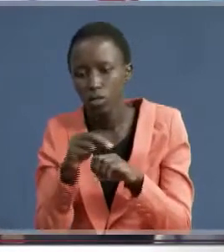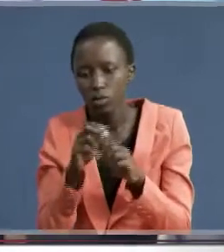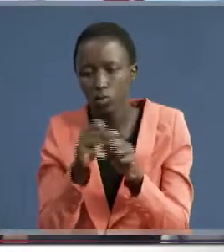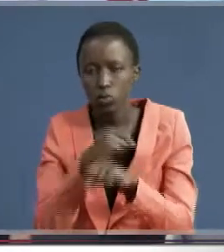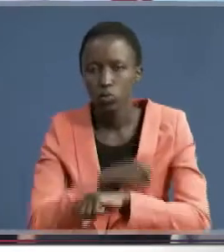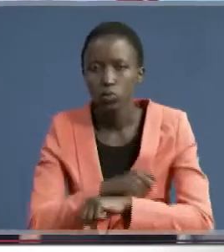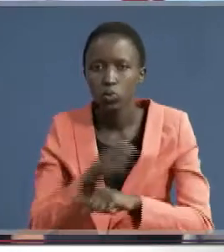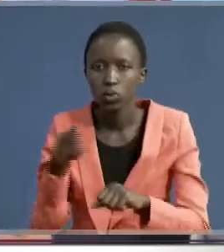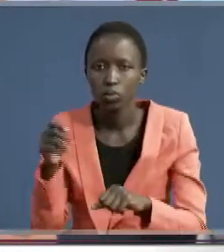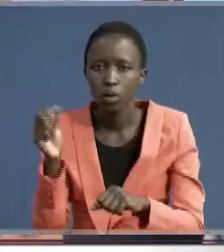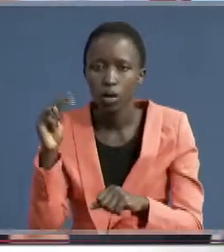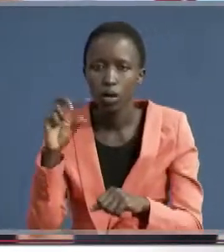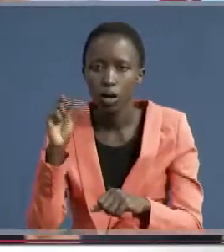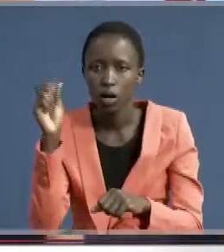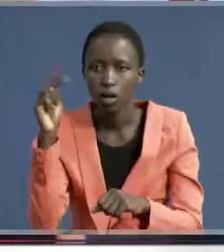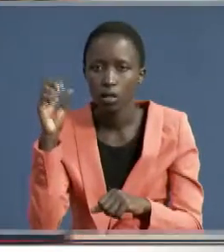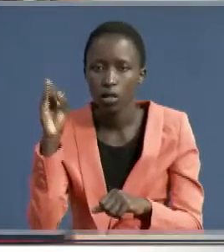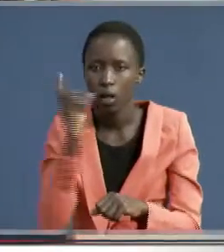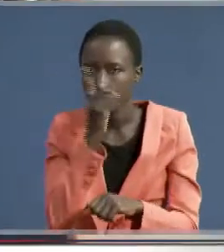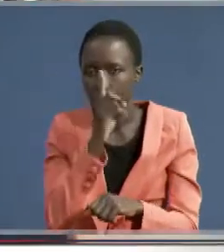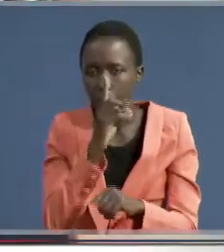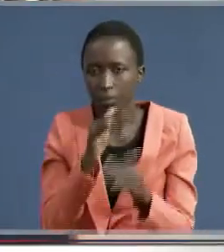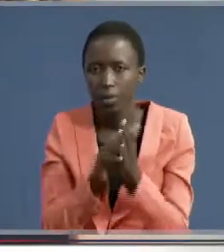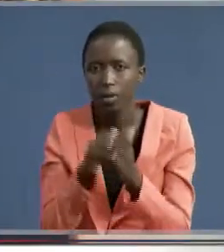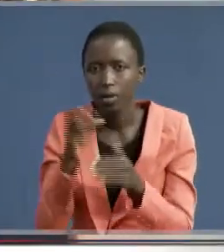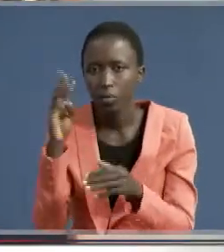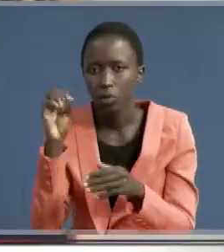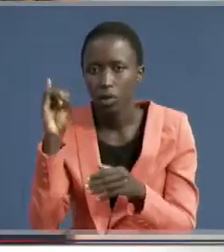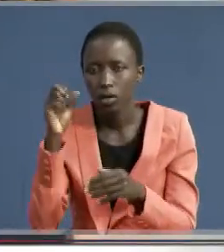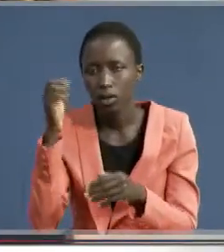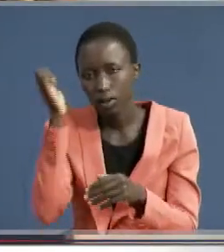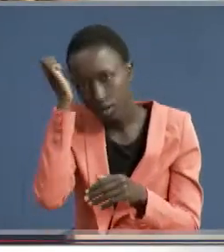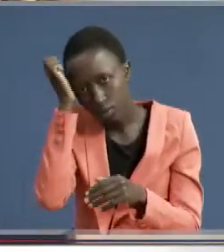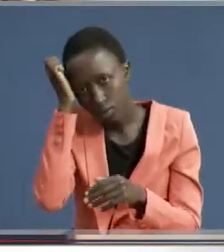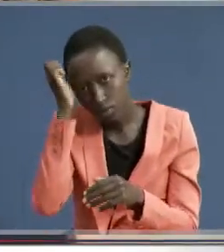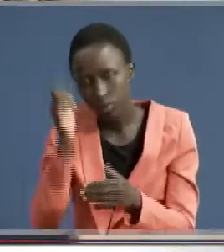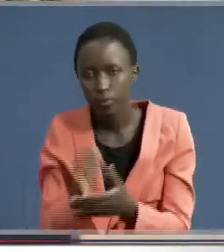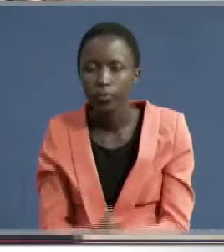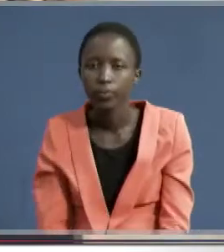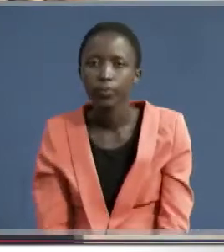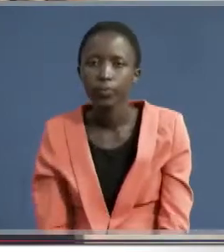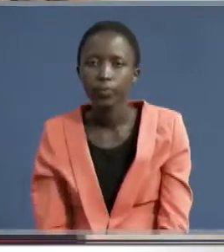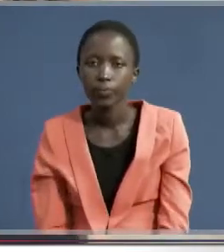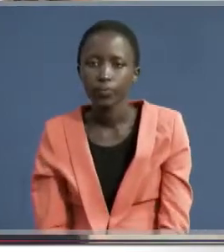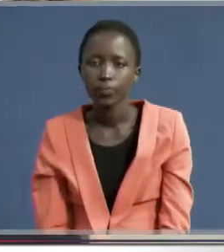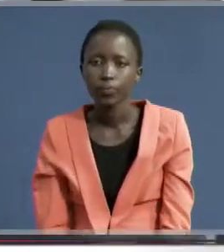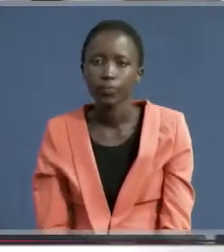schools Pangani Girls High School Nairobi and Moi Girls Eldoret. Christine Kamau, KUTV.